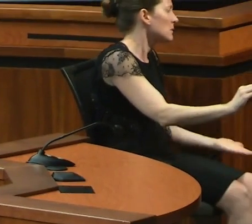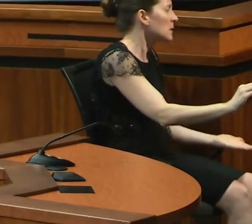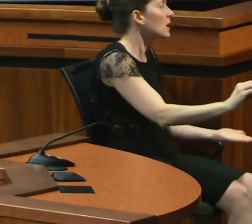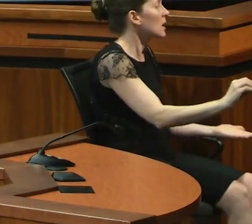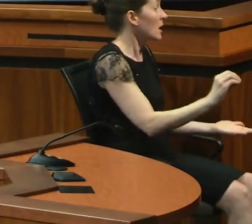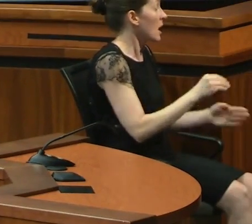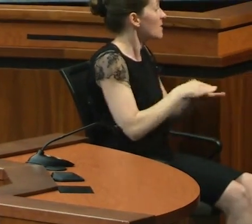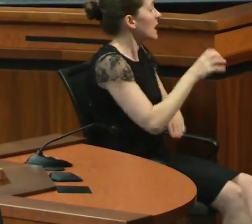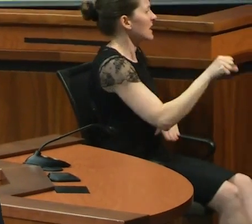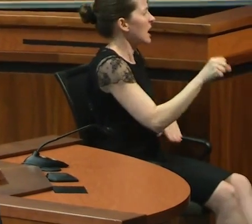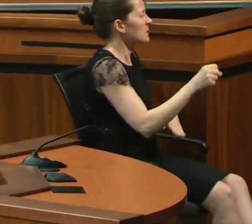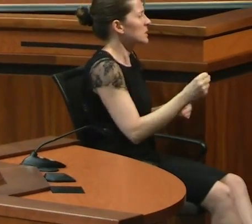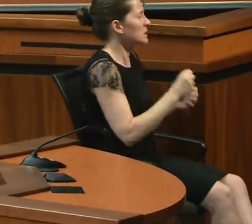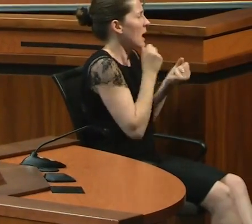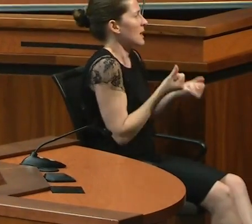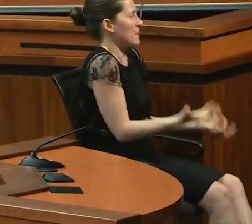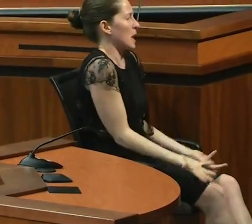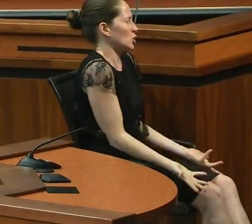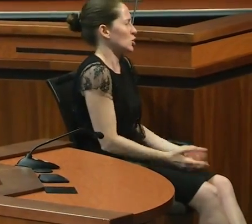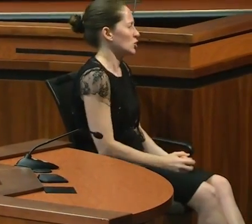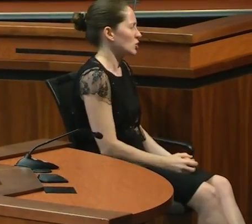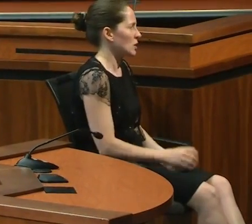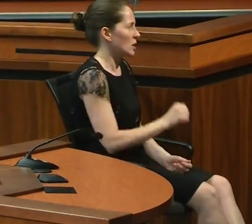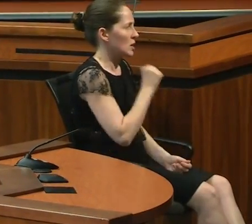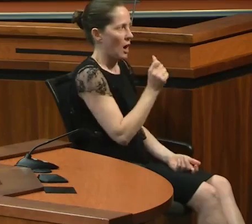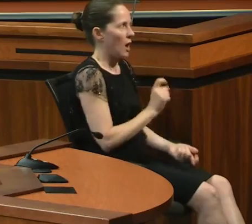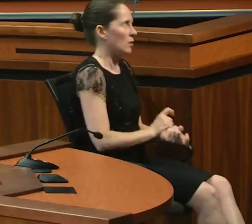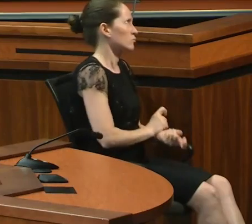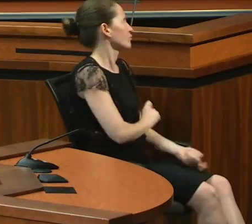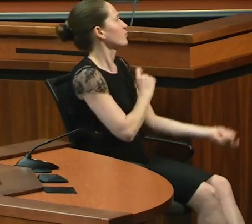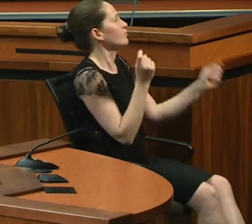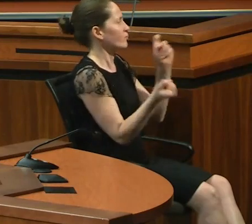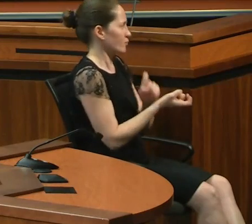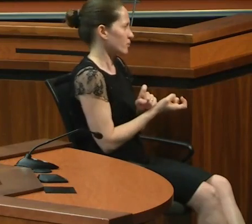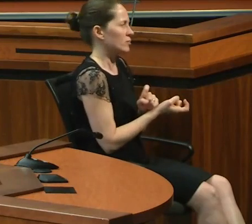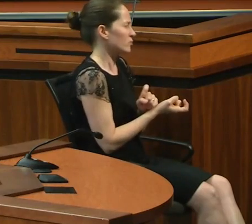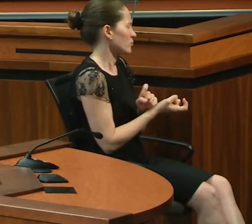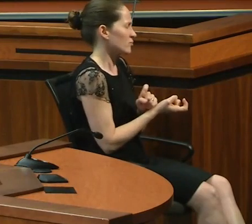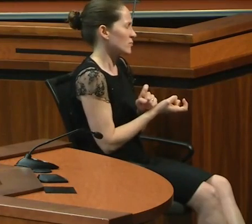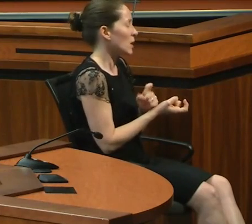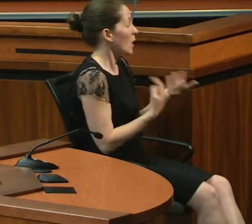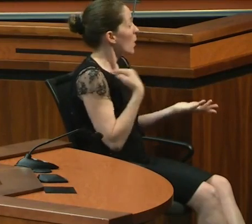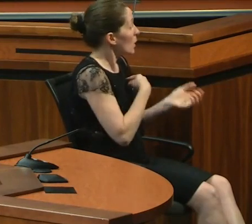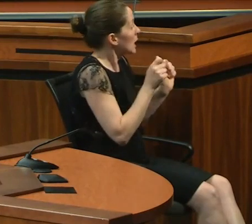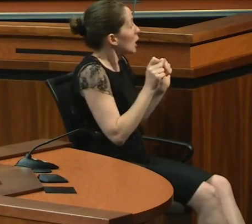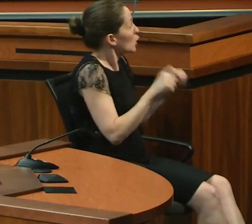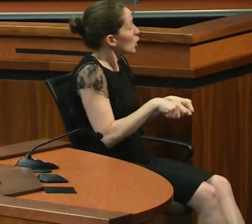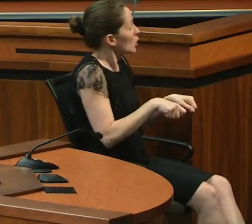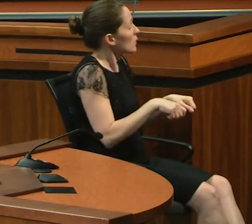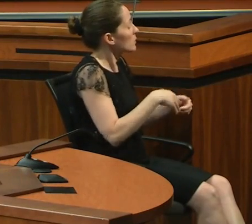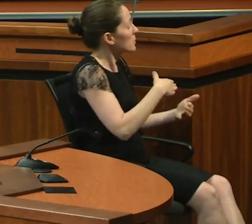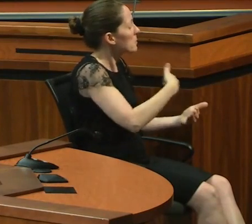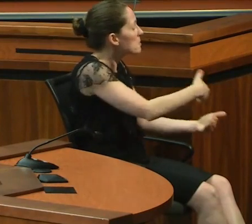affect that change. It wouldn't be a dramatic change. I think relative to, we could have looked at historical maps, but I'm certain that